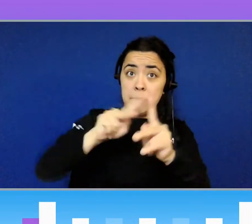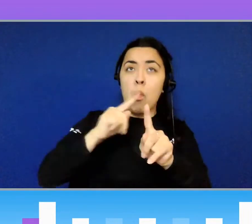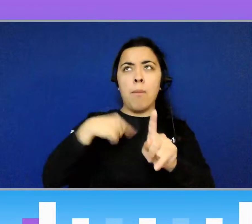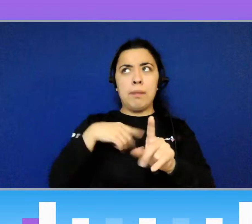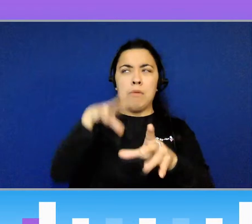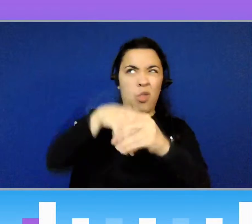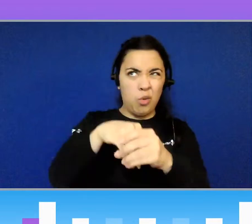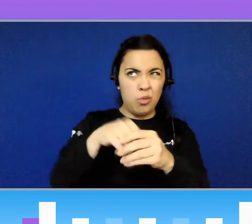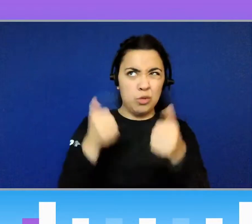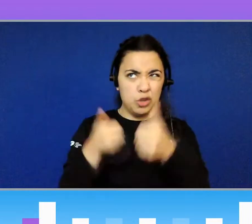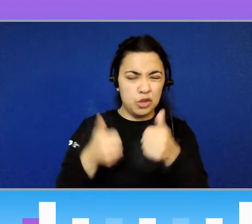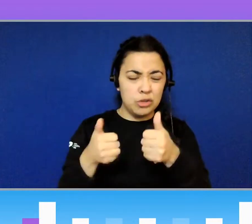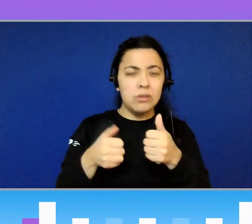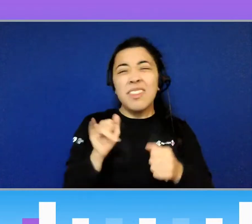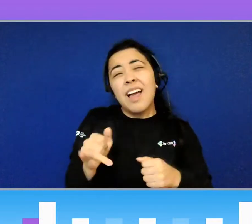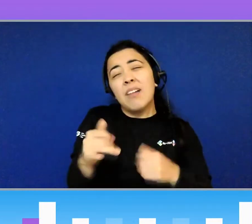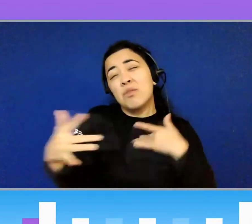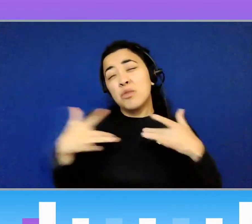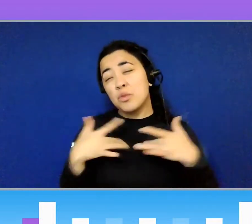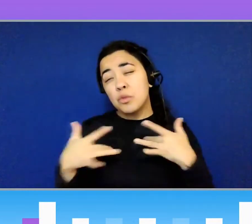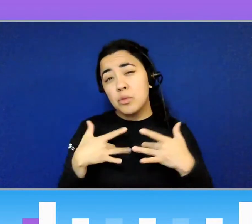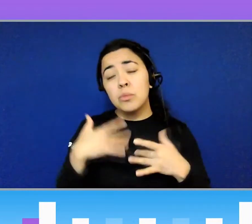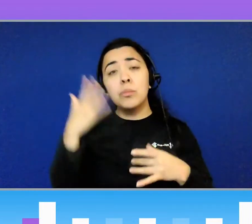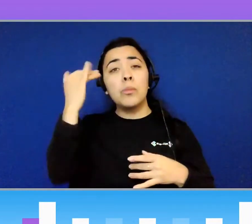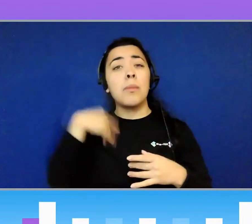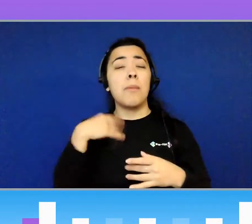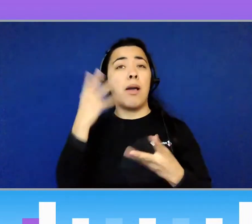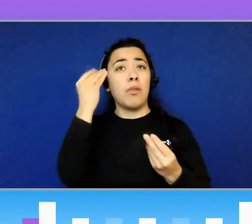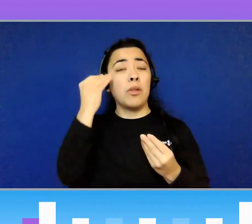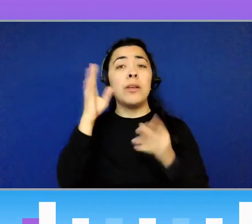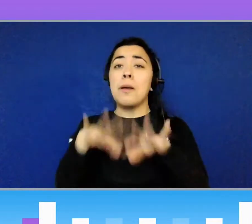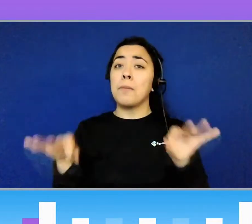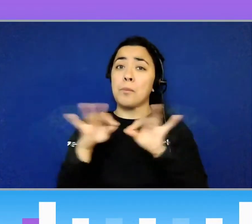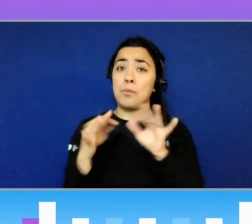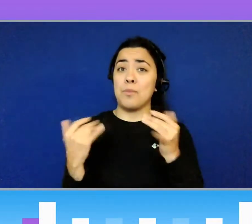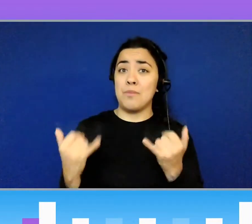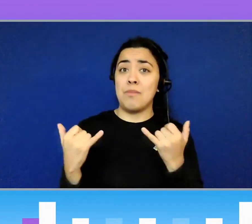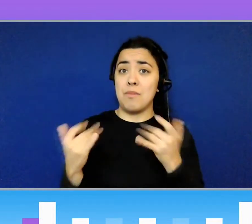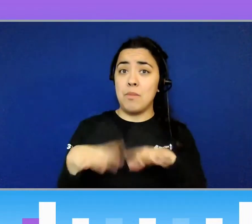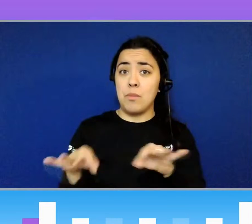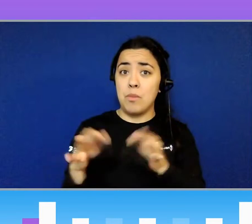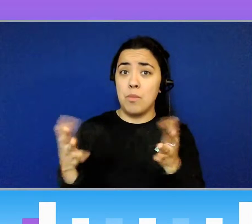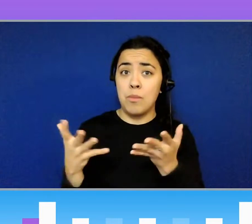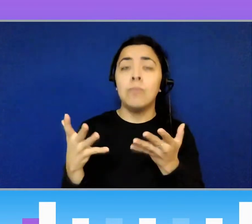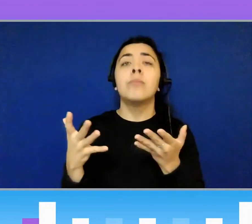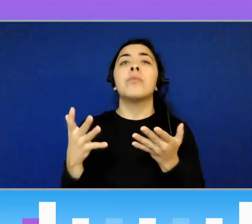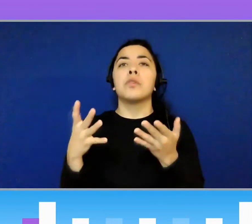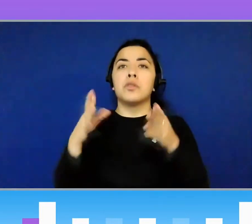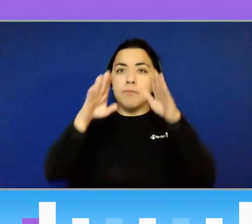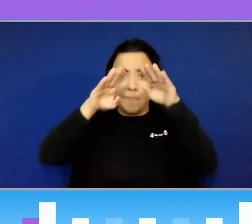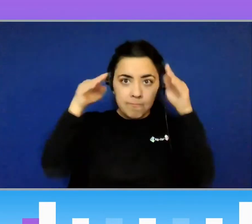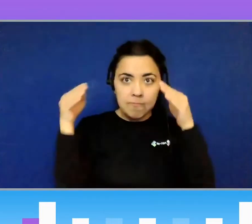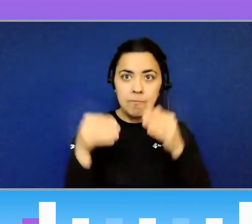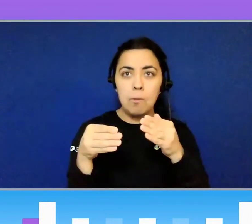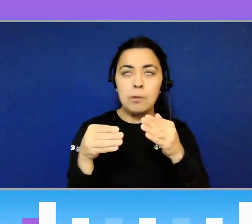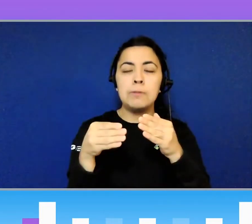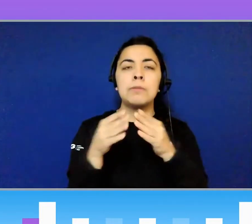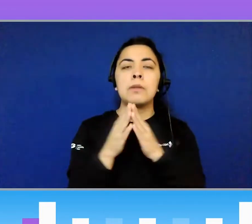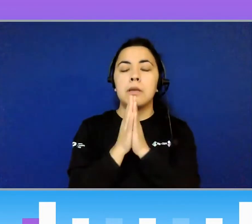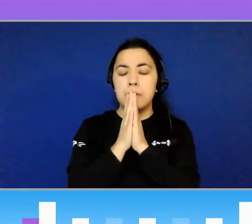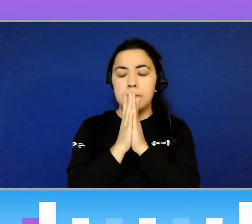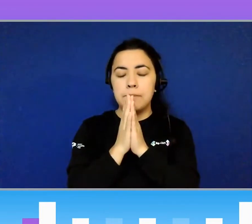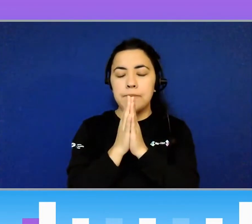that the important thing at this moment is to concentrate on